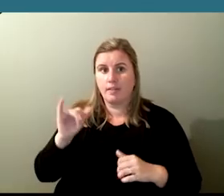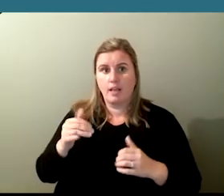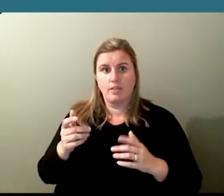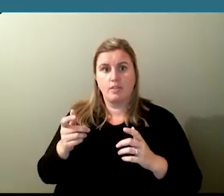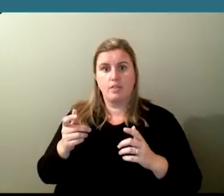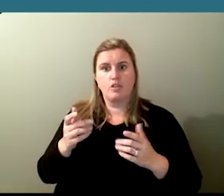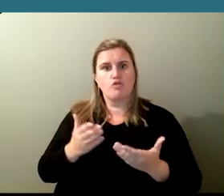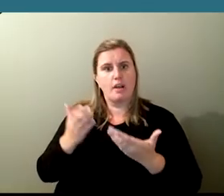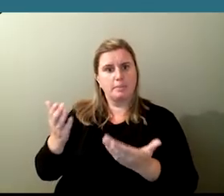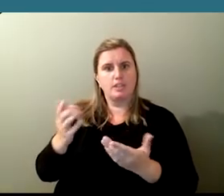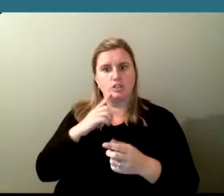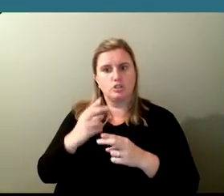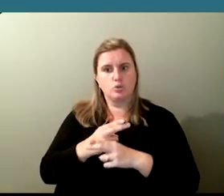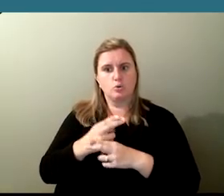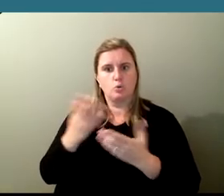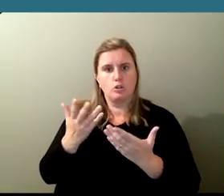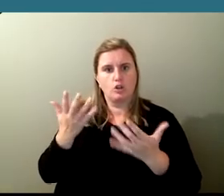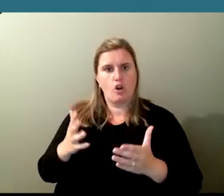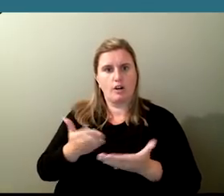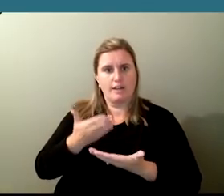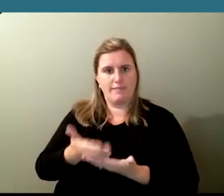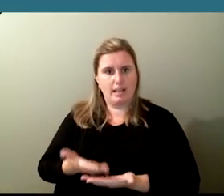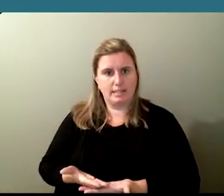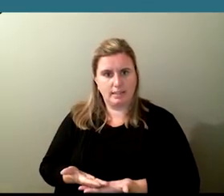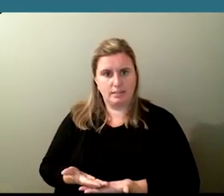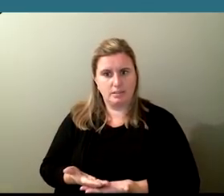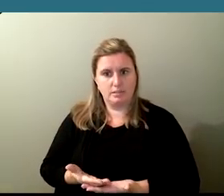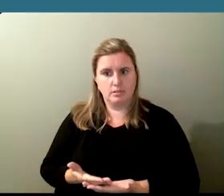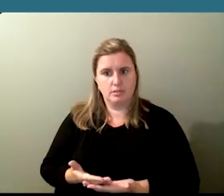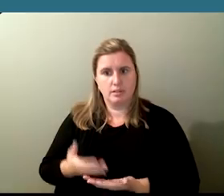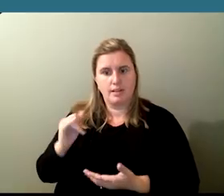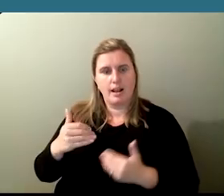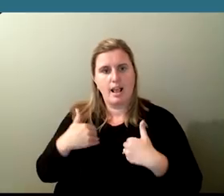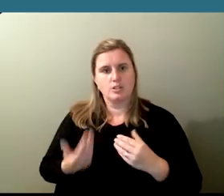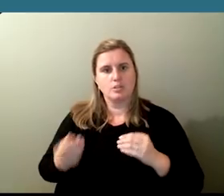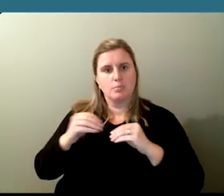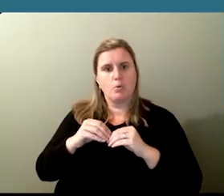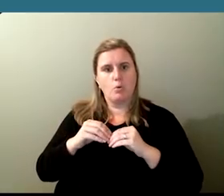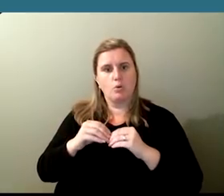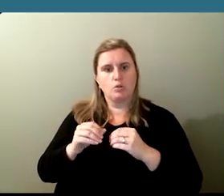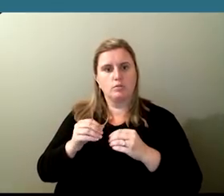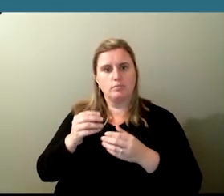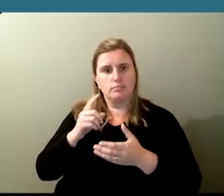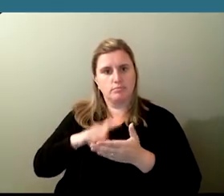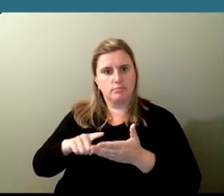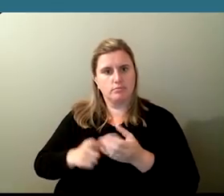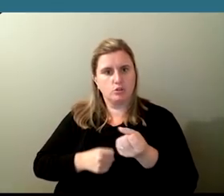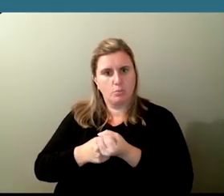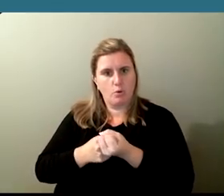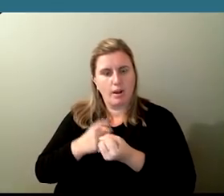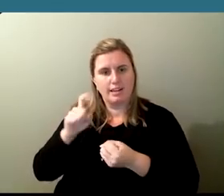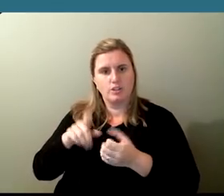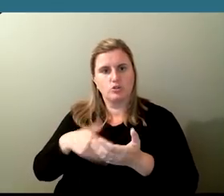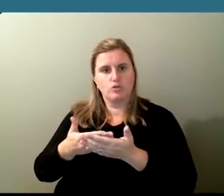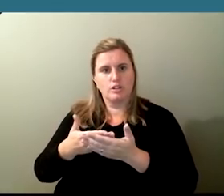to use, you know, what's already validated, that has more empirical support, and of course it's needed to reach optimal